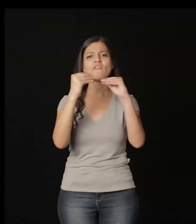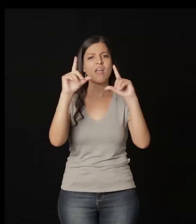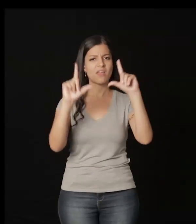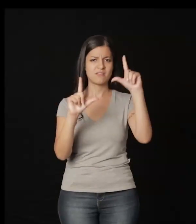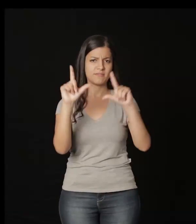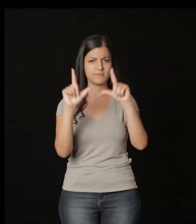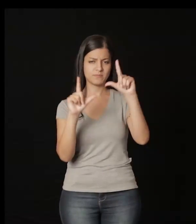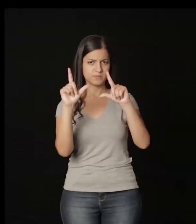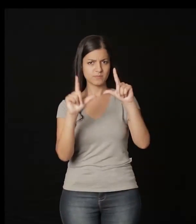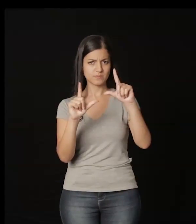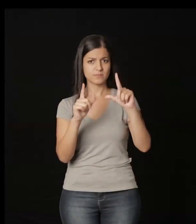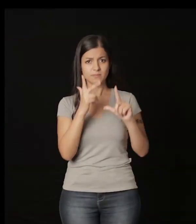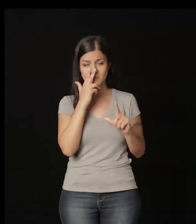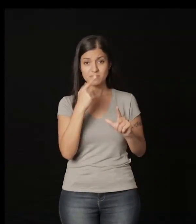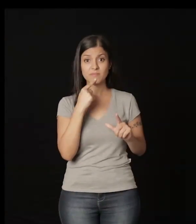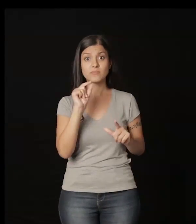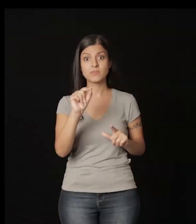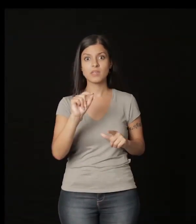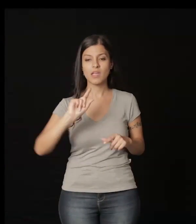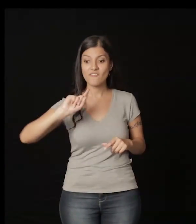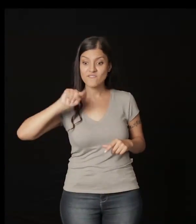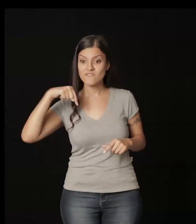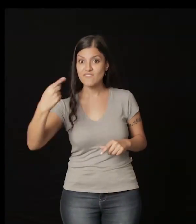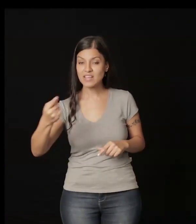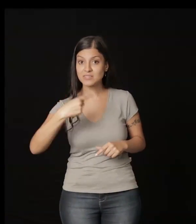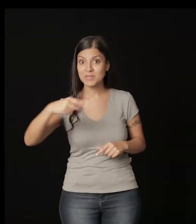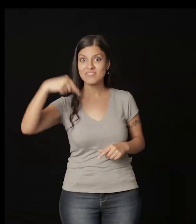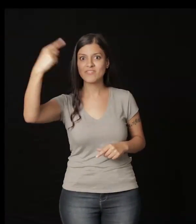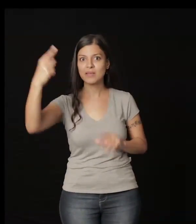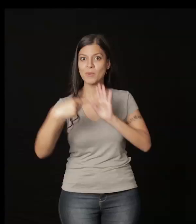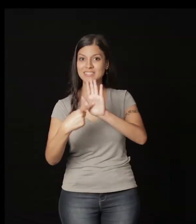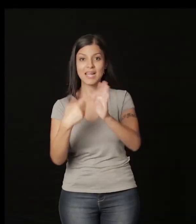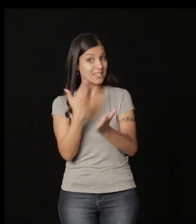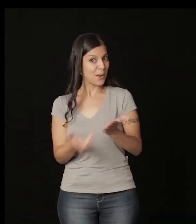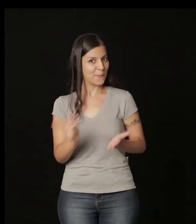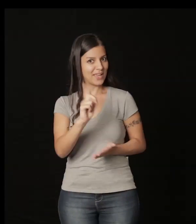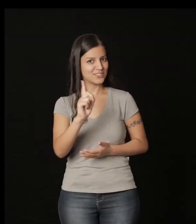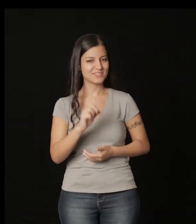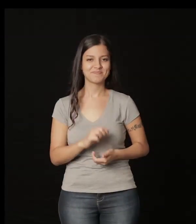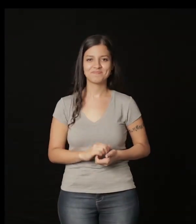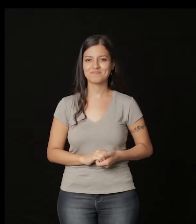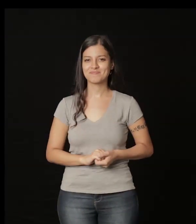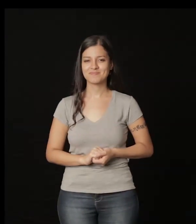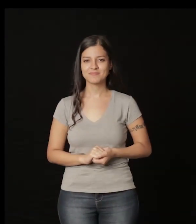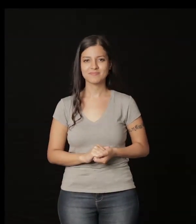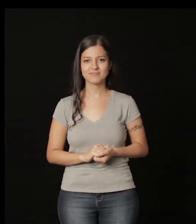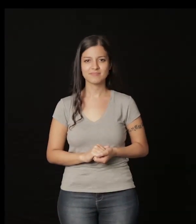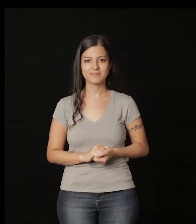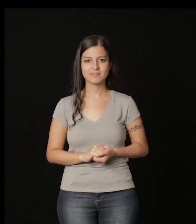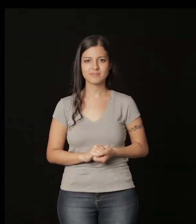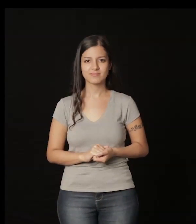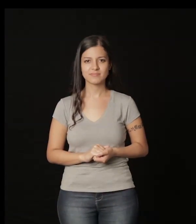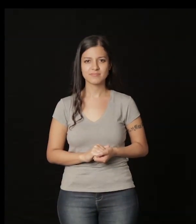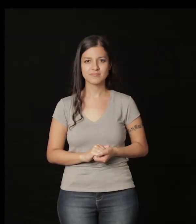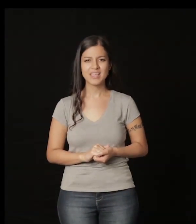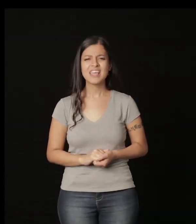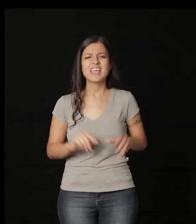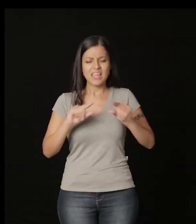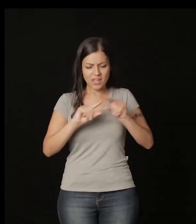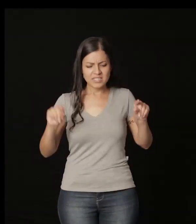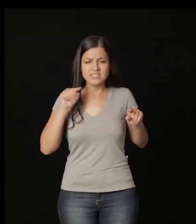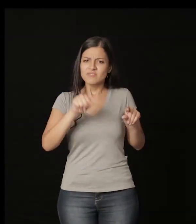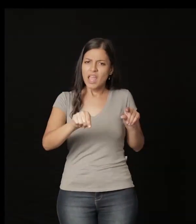telenovela where it says, "tune in next week for the next episode." You know, there was something about this line